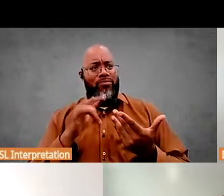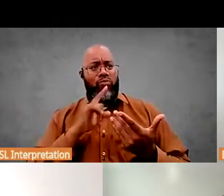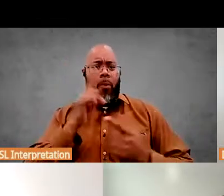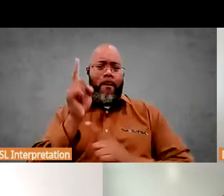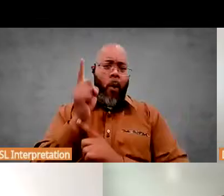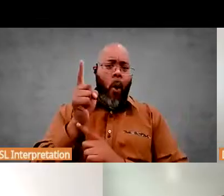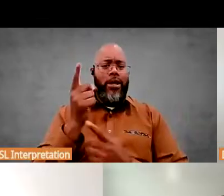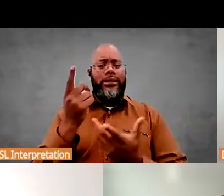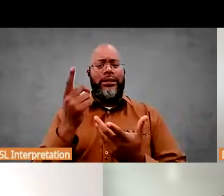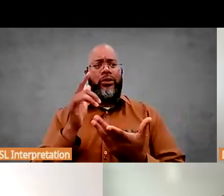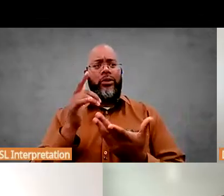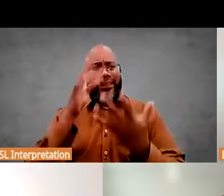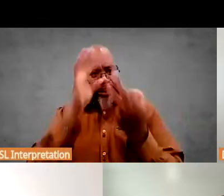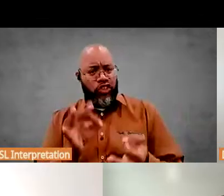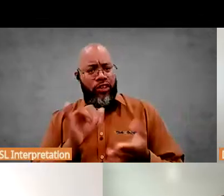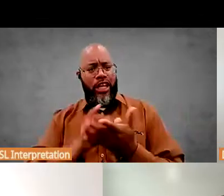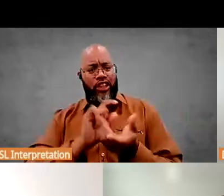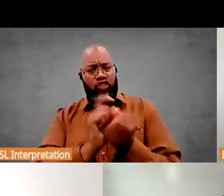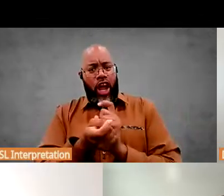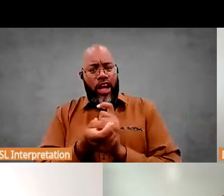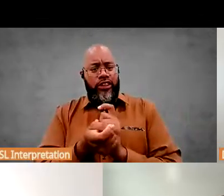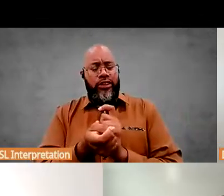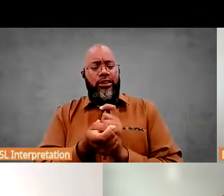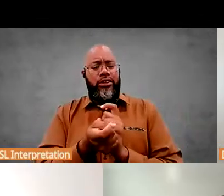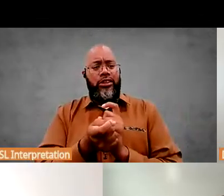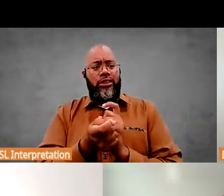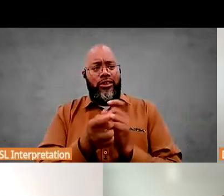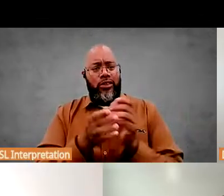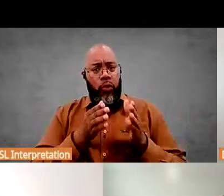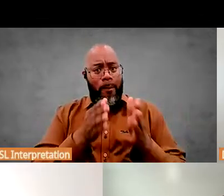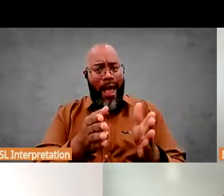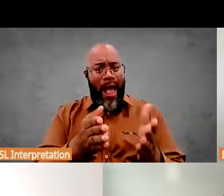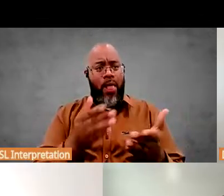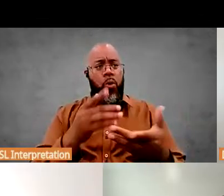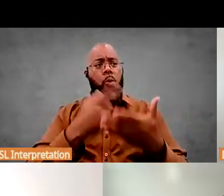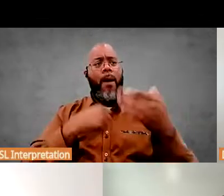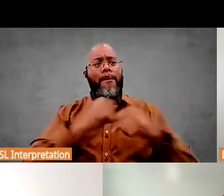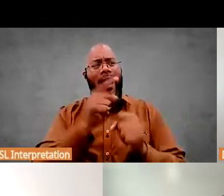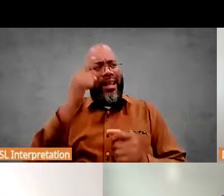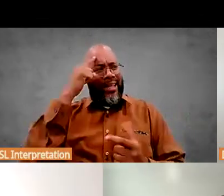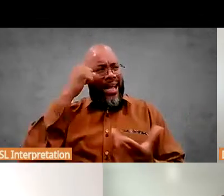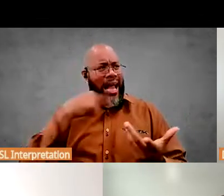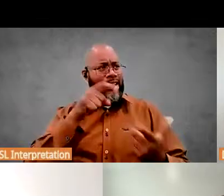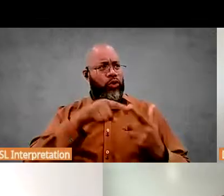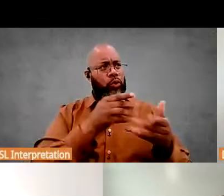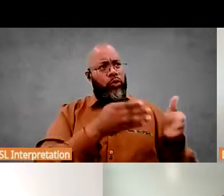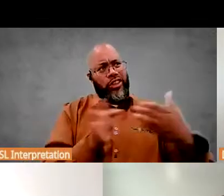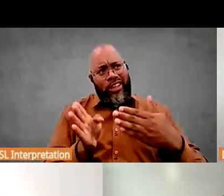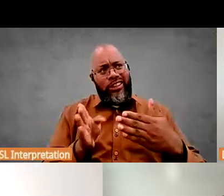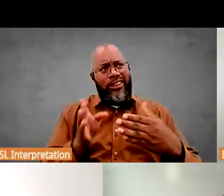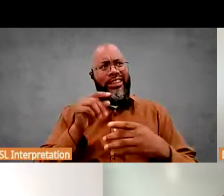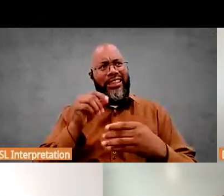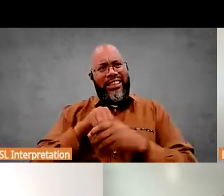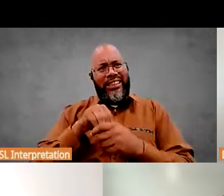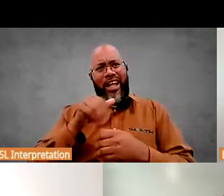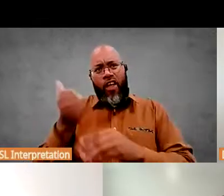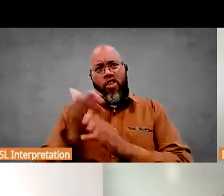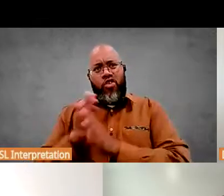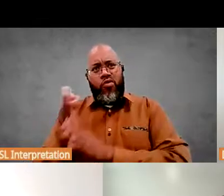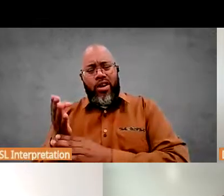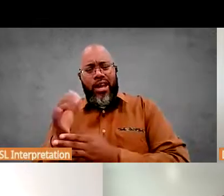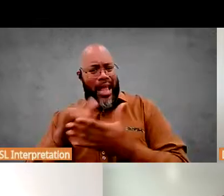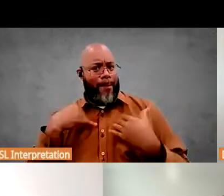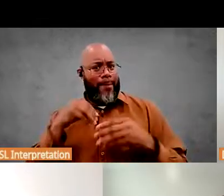or decision that changed the trajectory? Like, what made you, okay, I need to pivot and change into the career that you're in